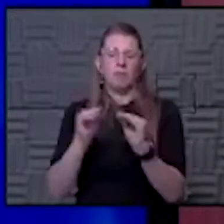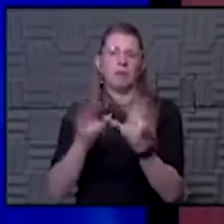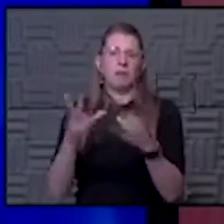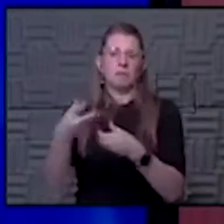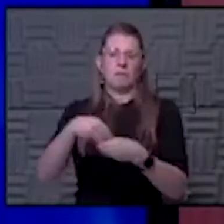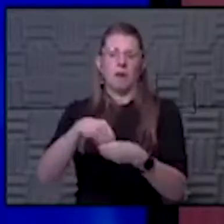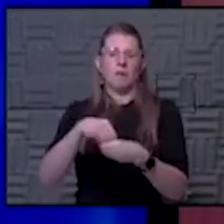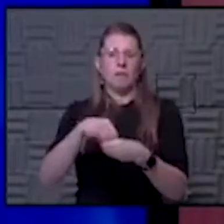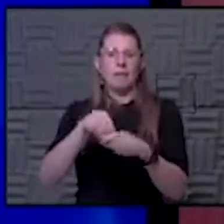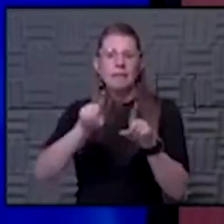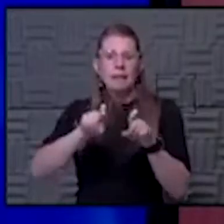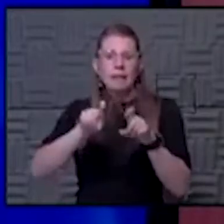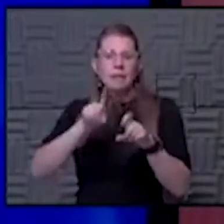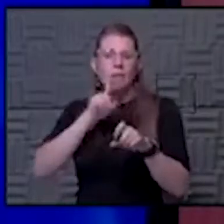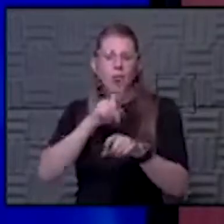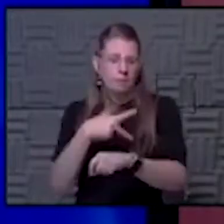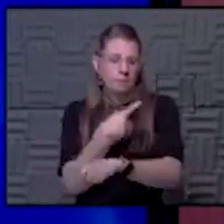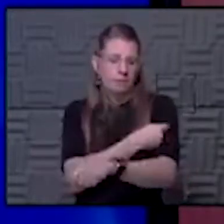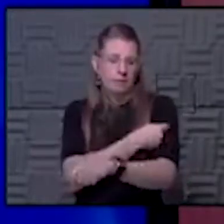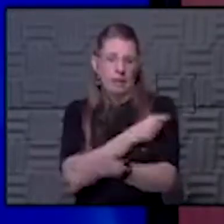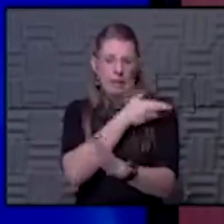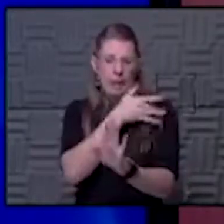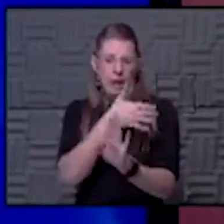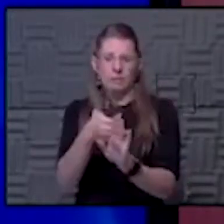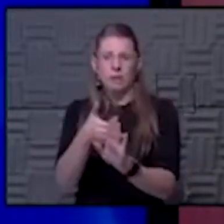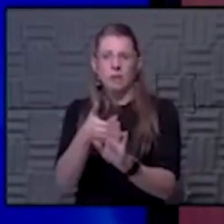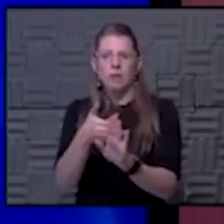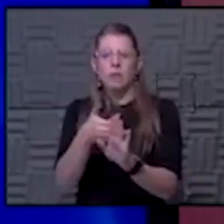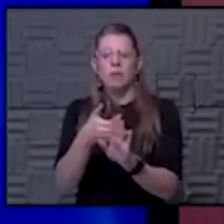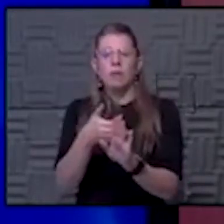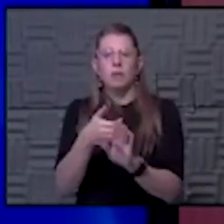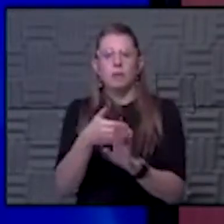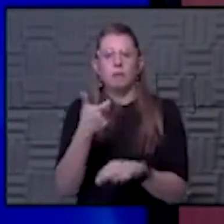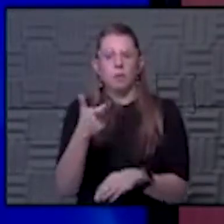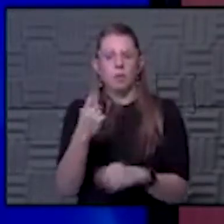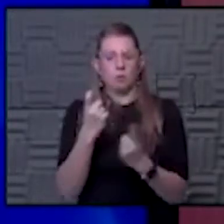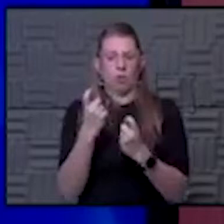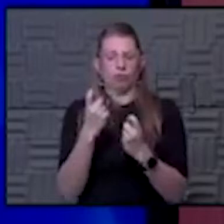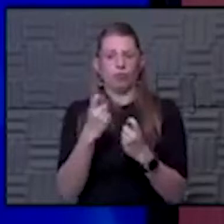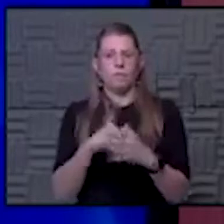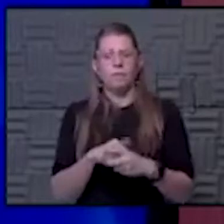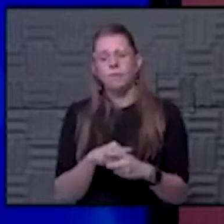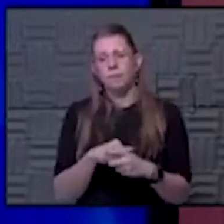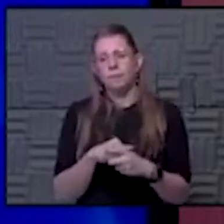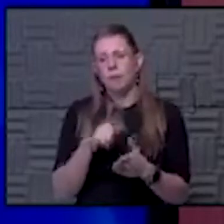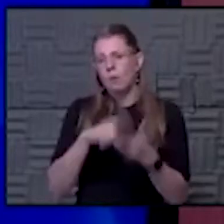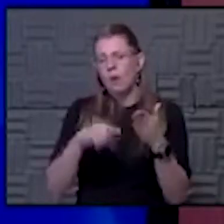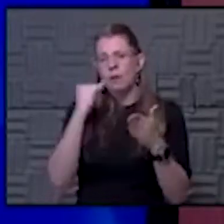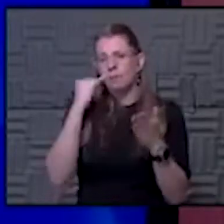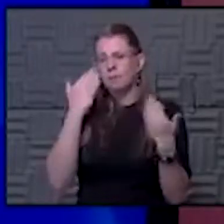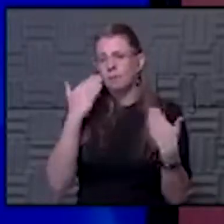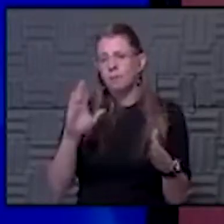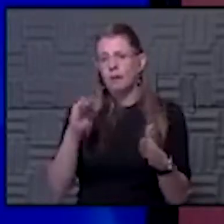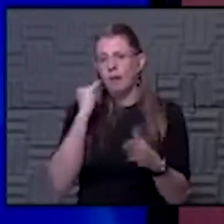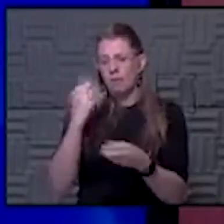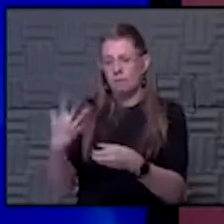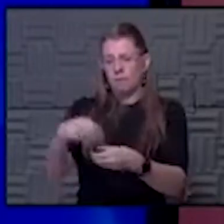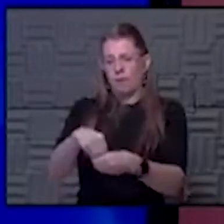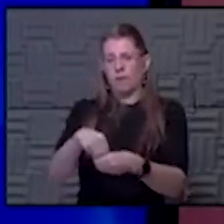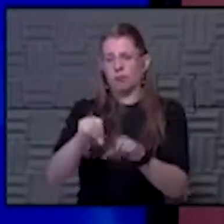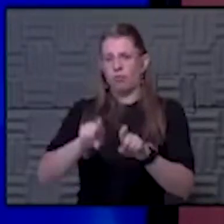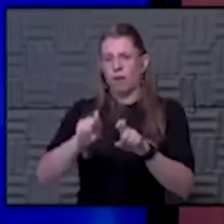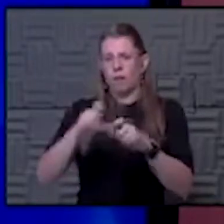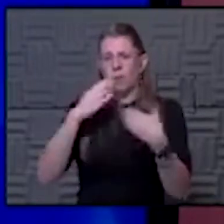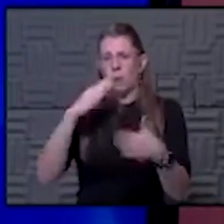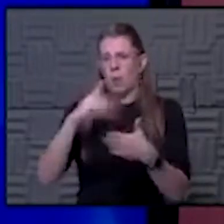for the vaccines this year leading up to this. We had a viewer question ask, what if they don't know, if they were involved in the trial and don't know what they